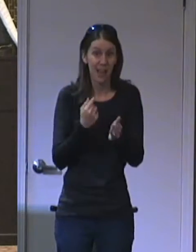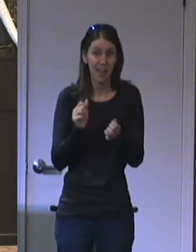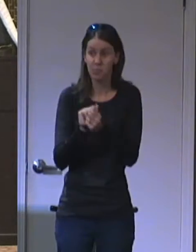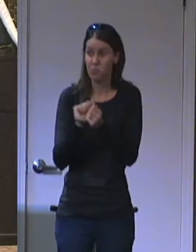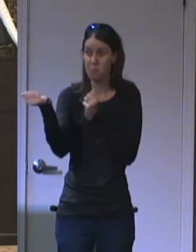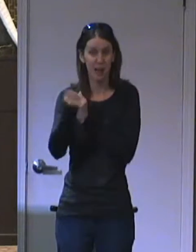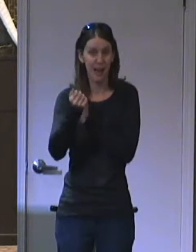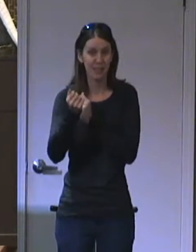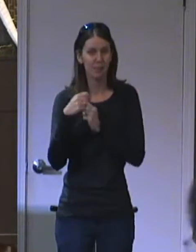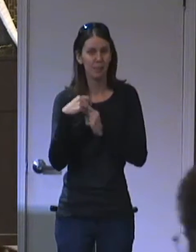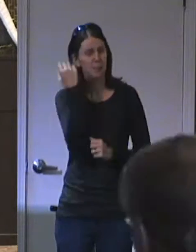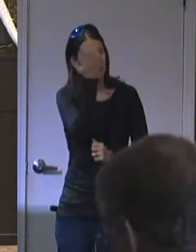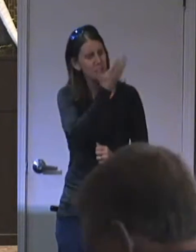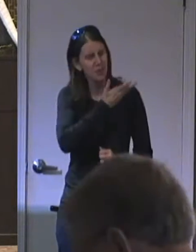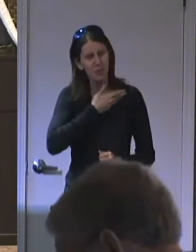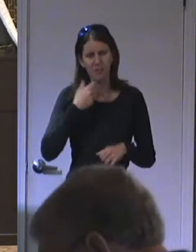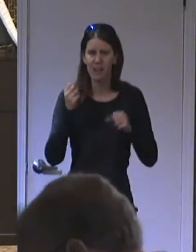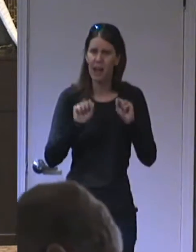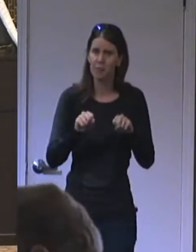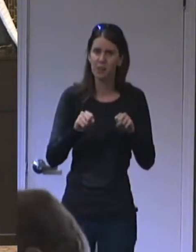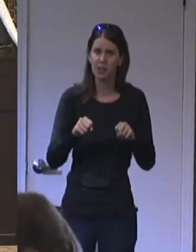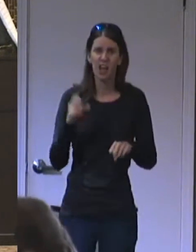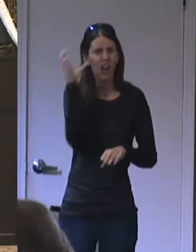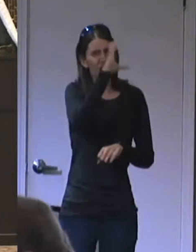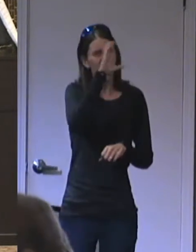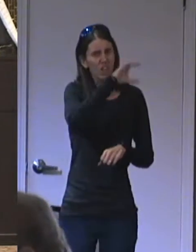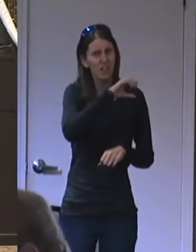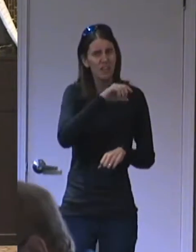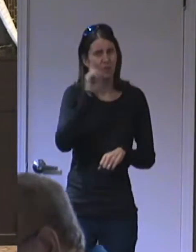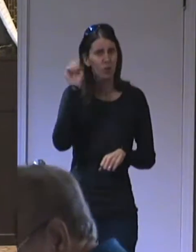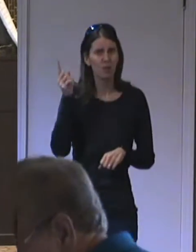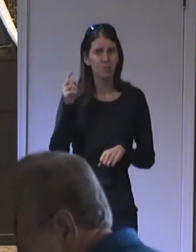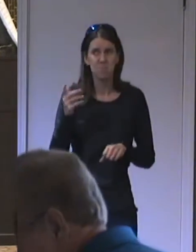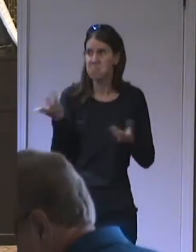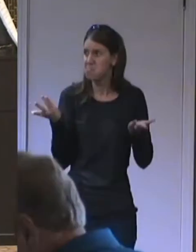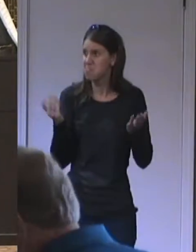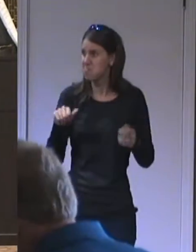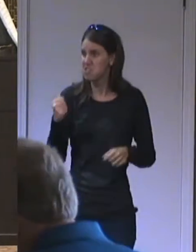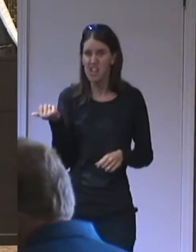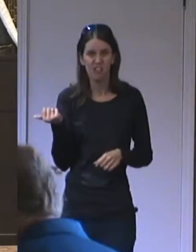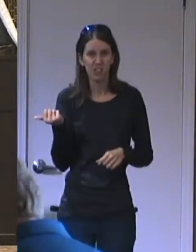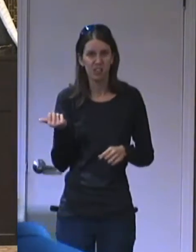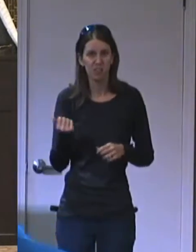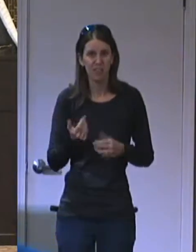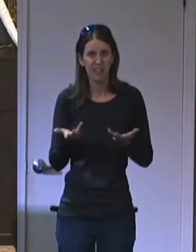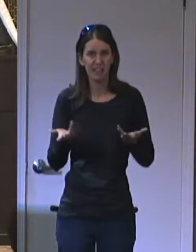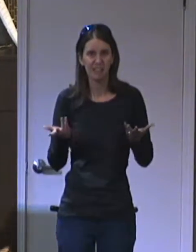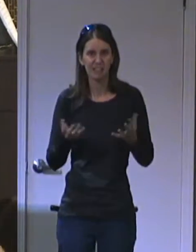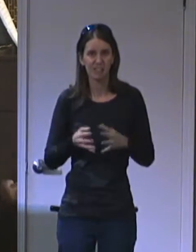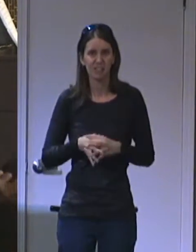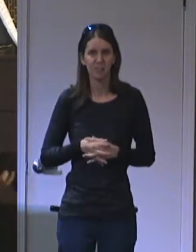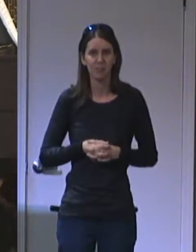great opportunity looking for something else.